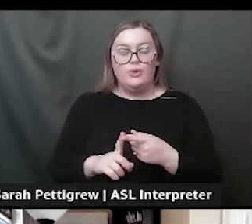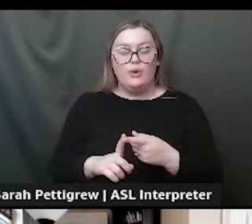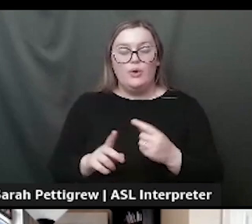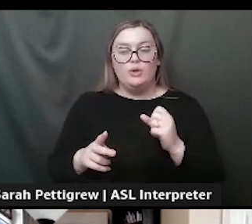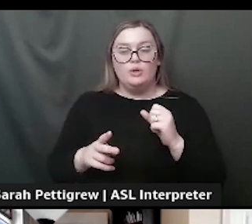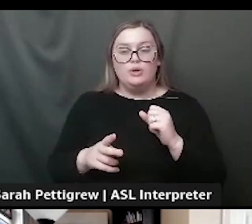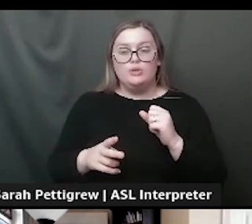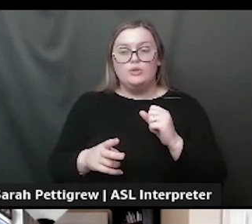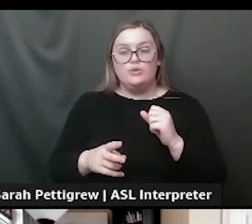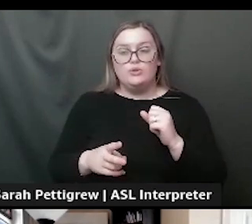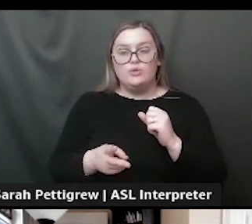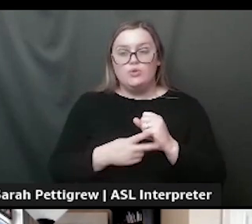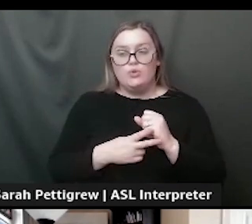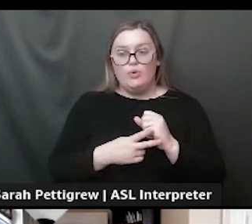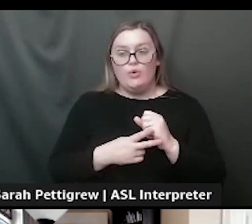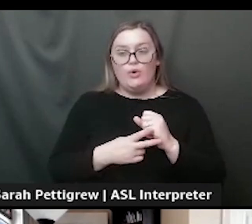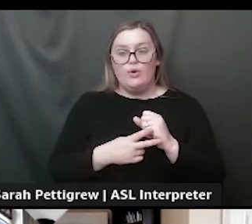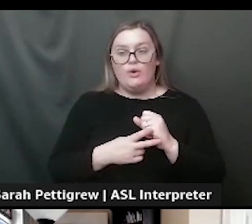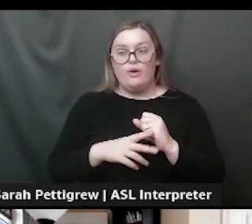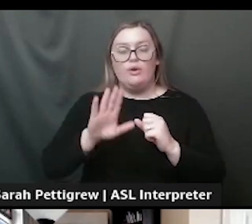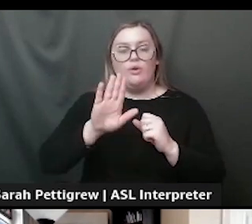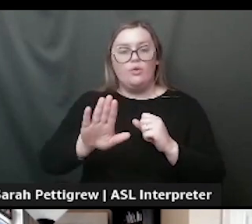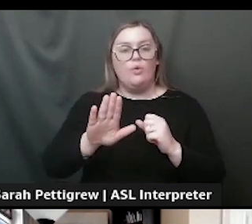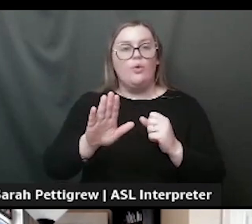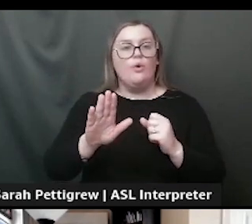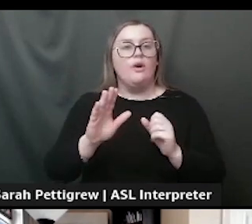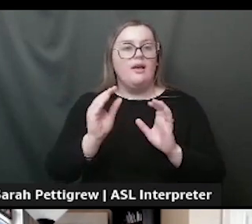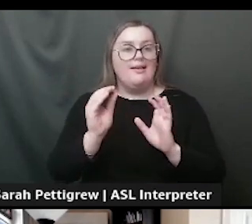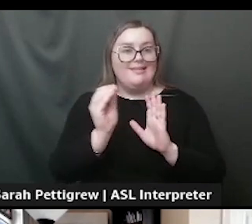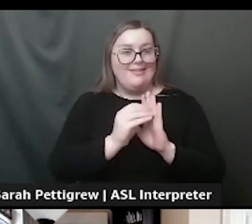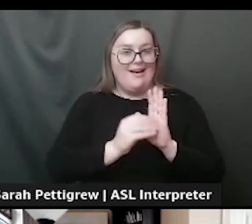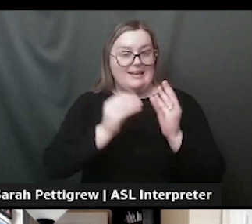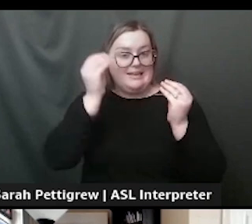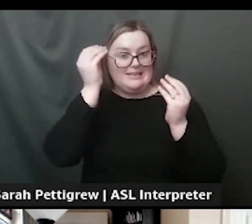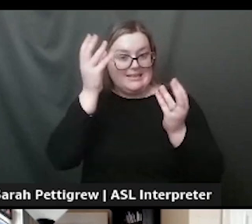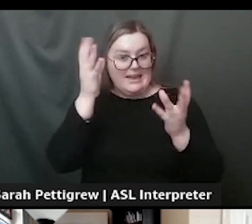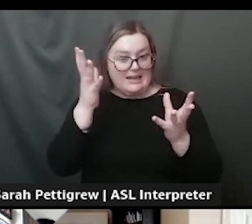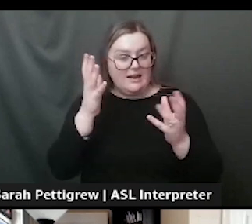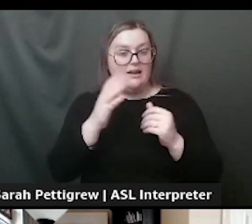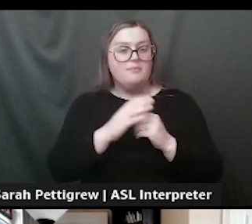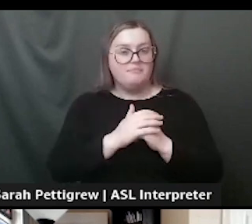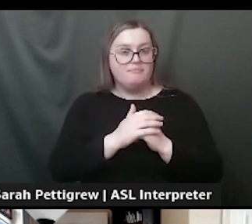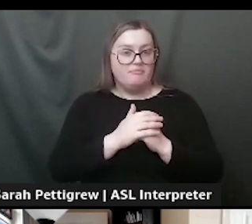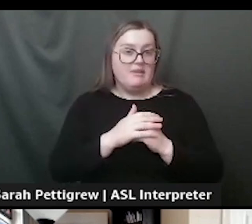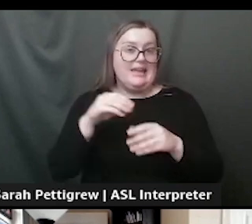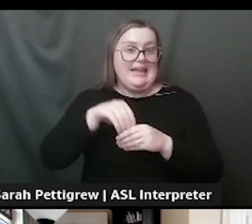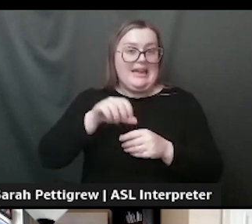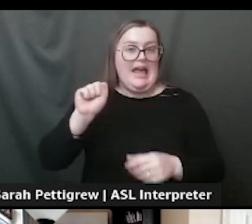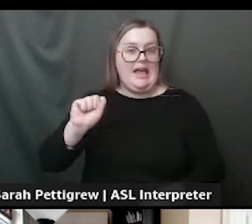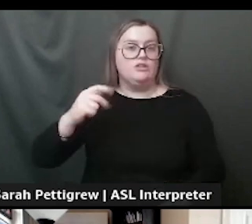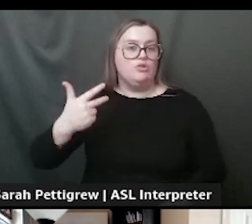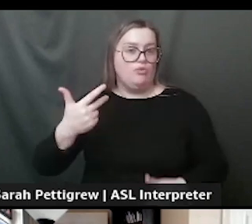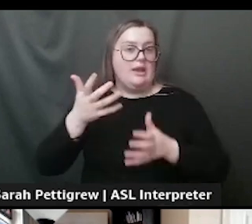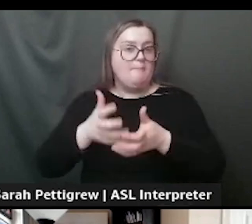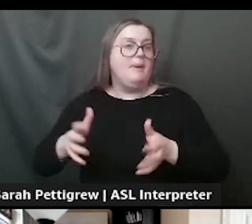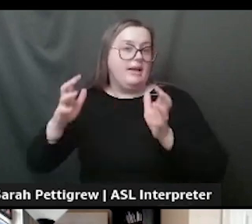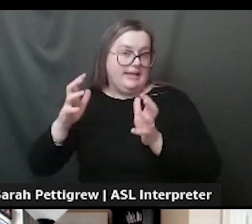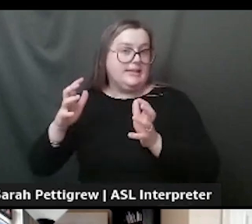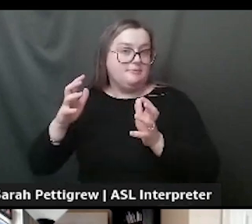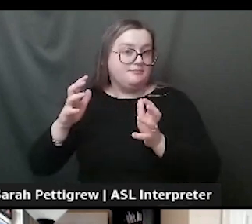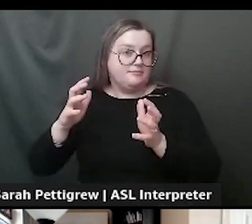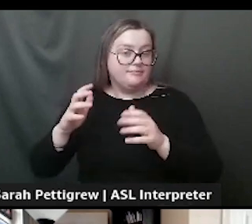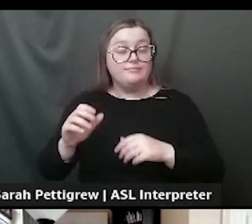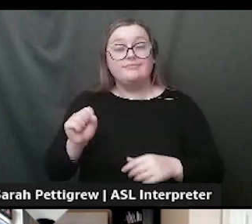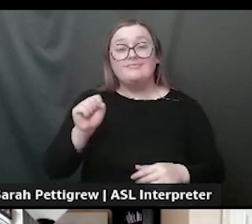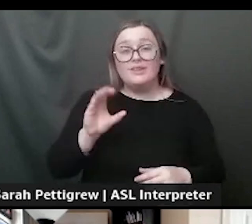store your logging data for troubleshooting purposes in an S3 bucket, right? So that's